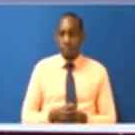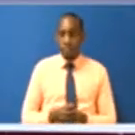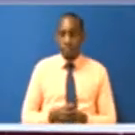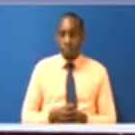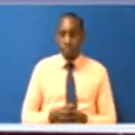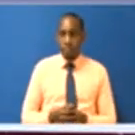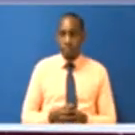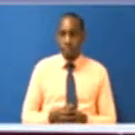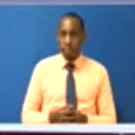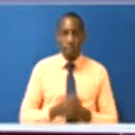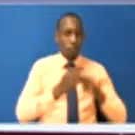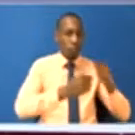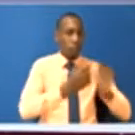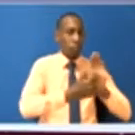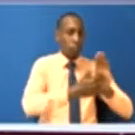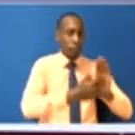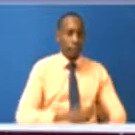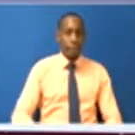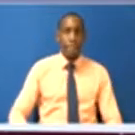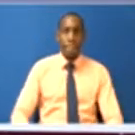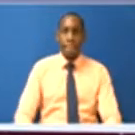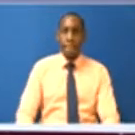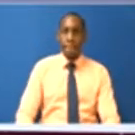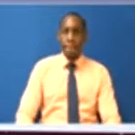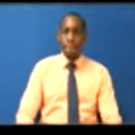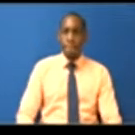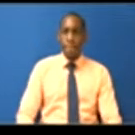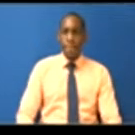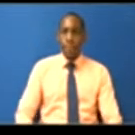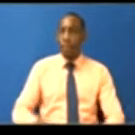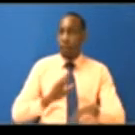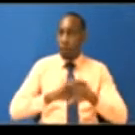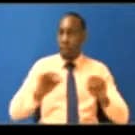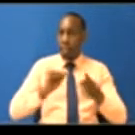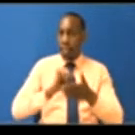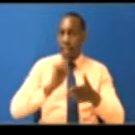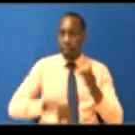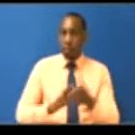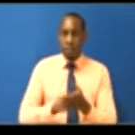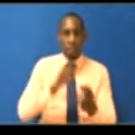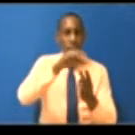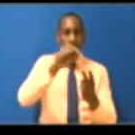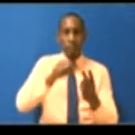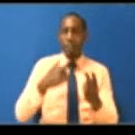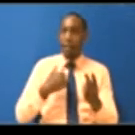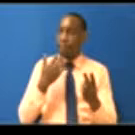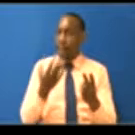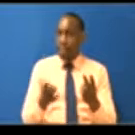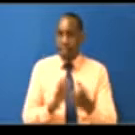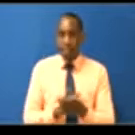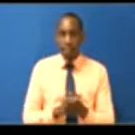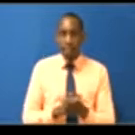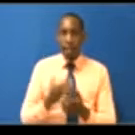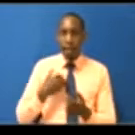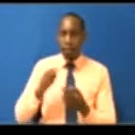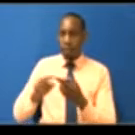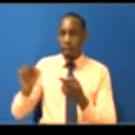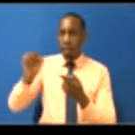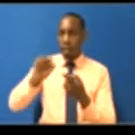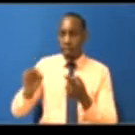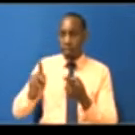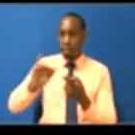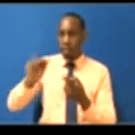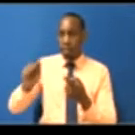ahead i think um um my it's only unfortunate that we didn't have choices we have either sarcaja